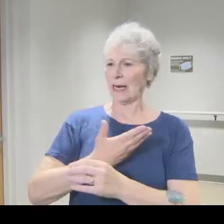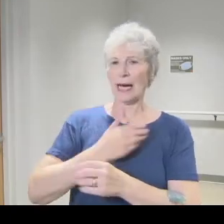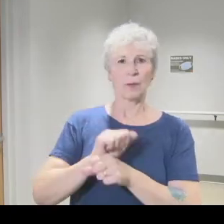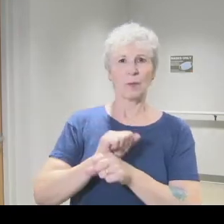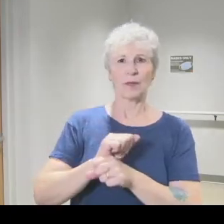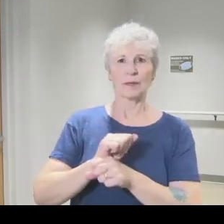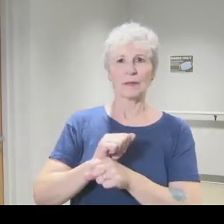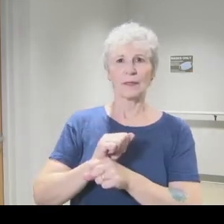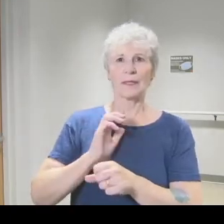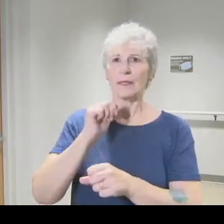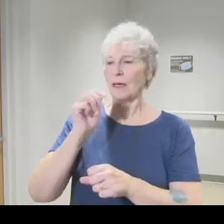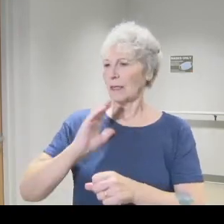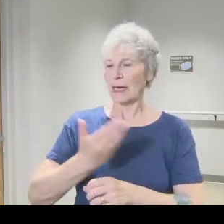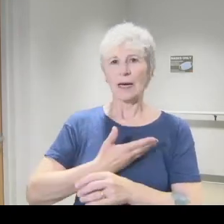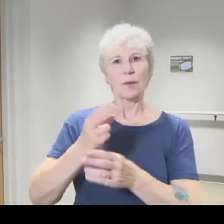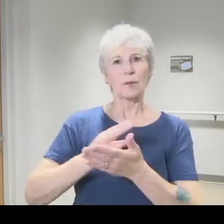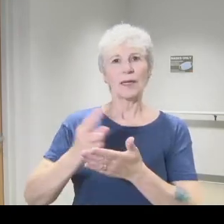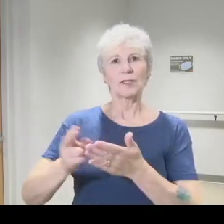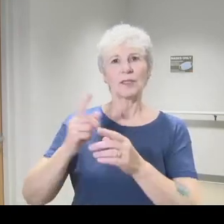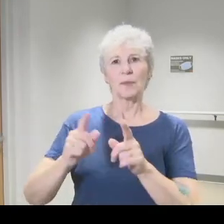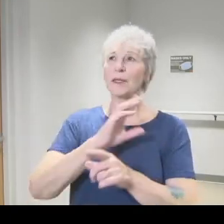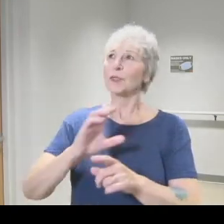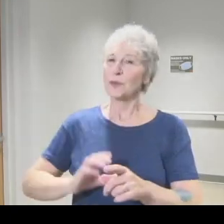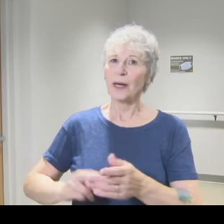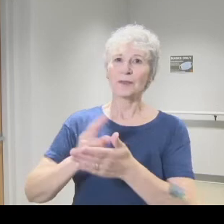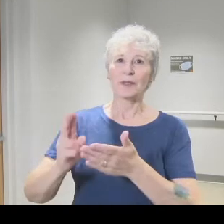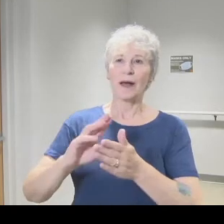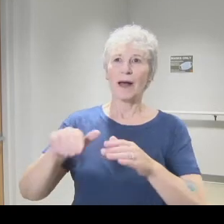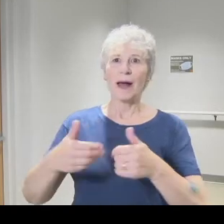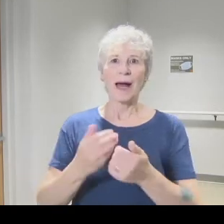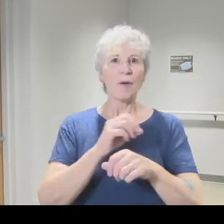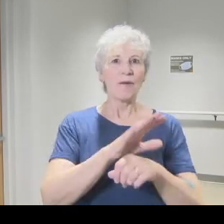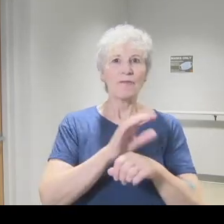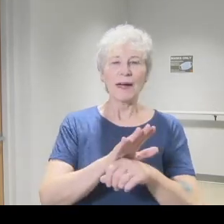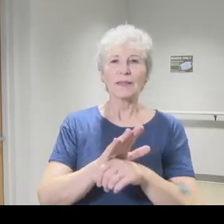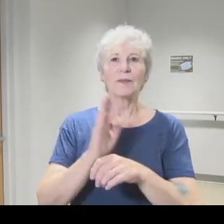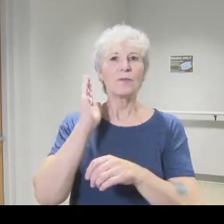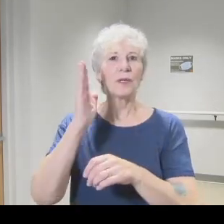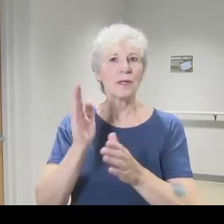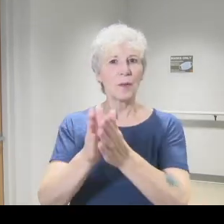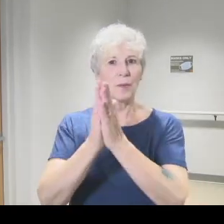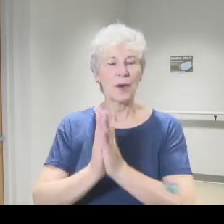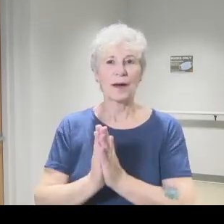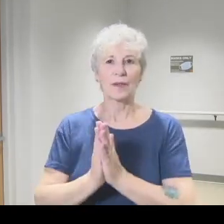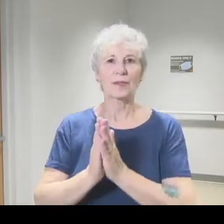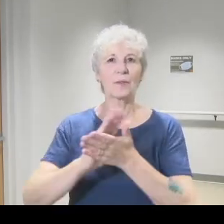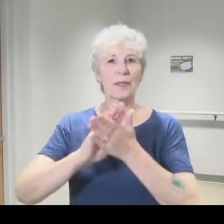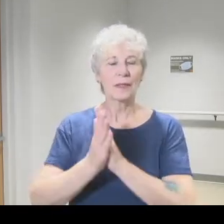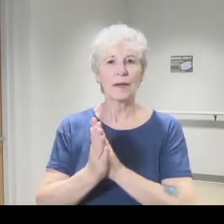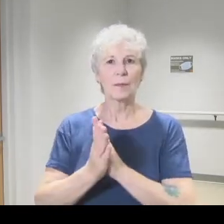righteousness of Christ, how effective might our prayers be? Think about it.